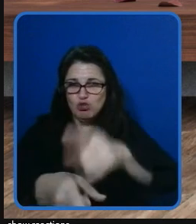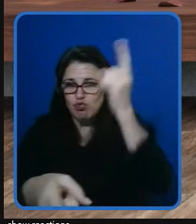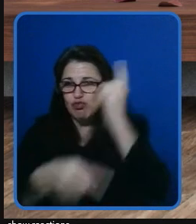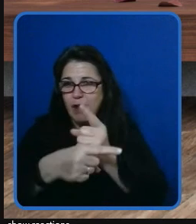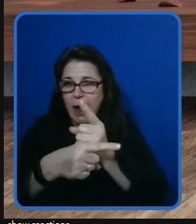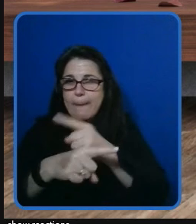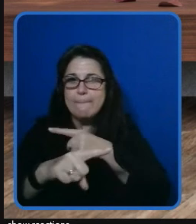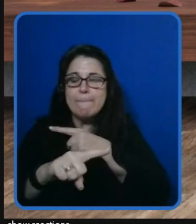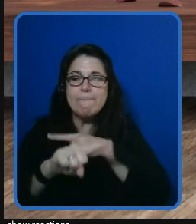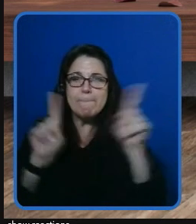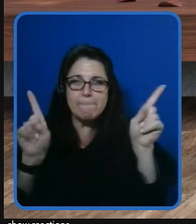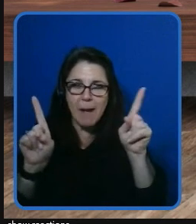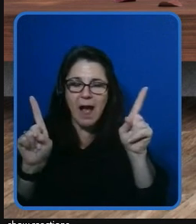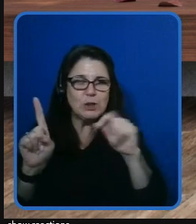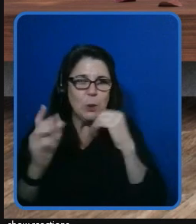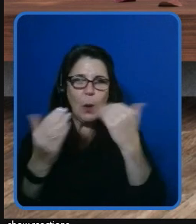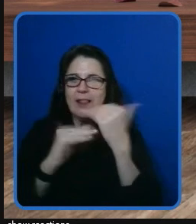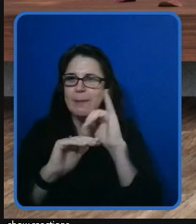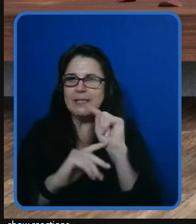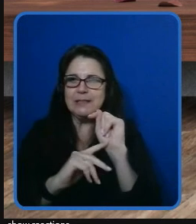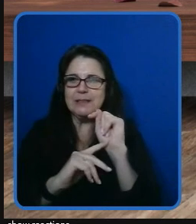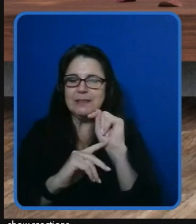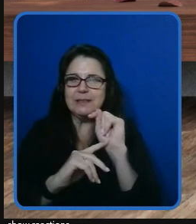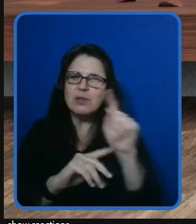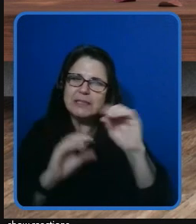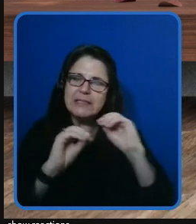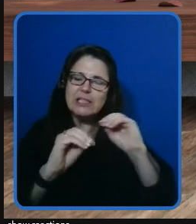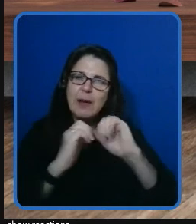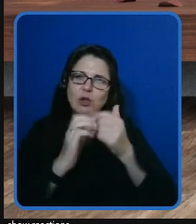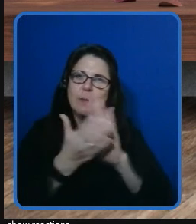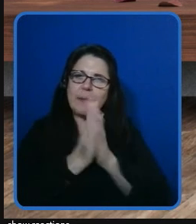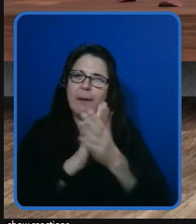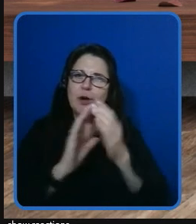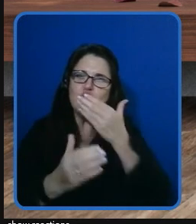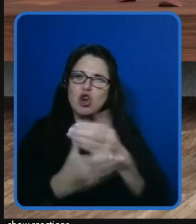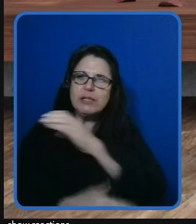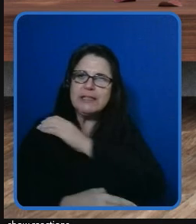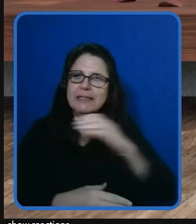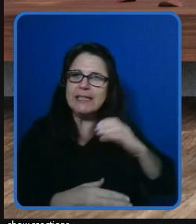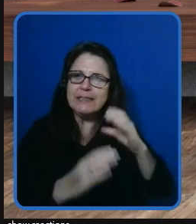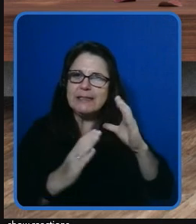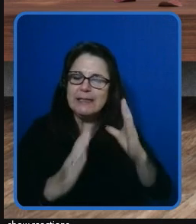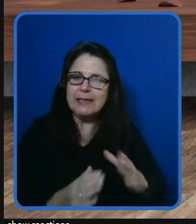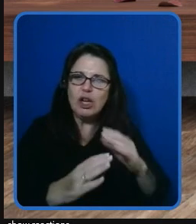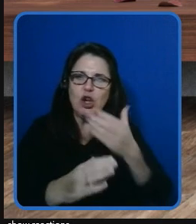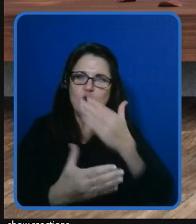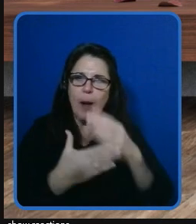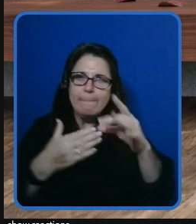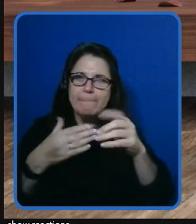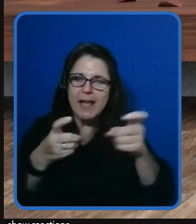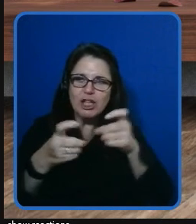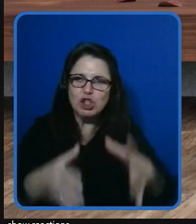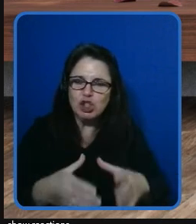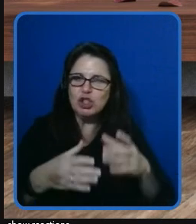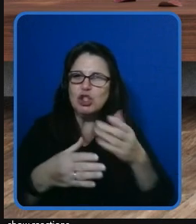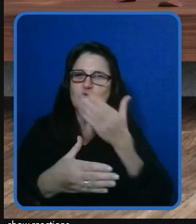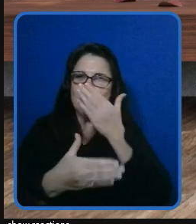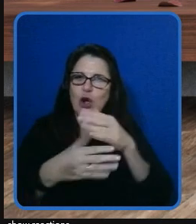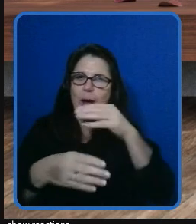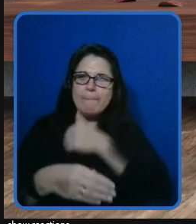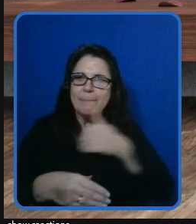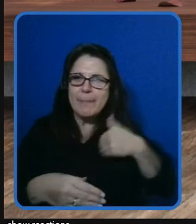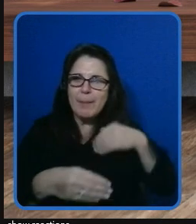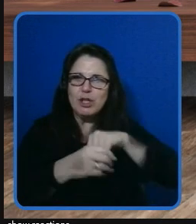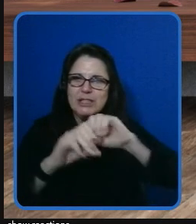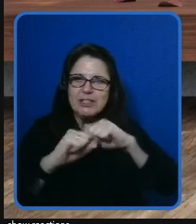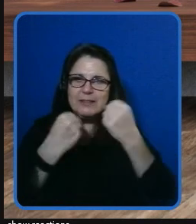too limited. To be a good citizen, to be a good manager, to be a good member of society, you have to have more than tech. We used to call them